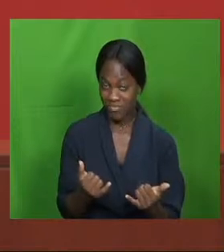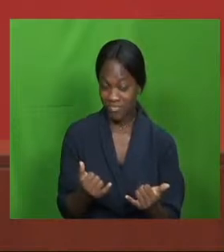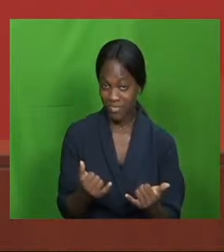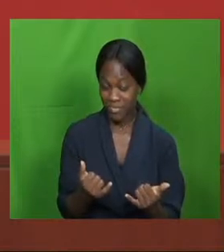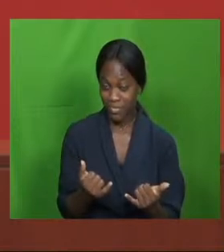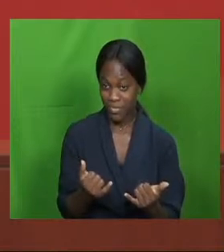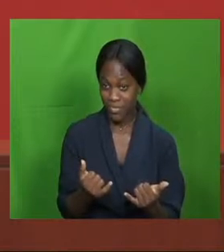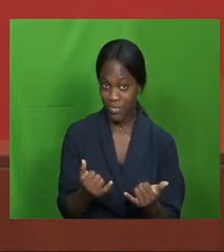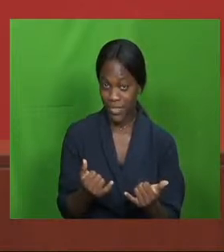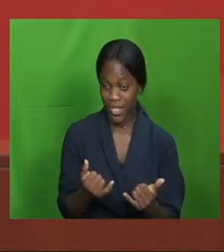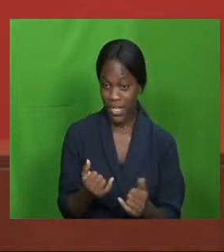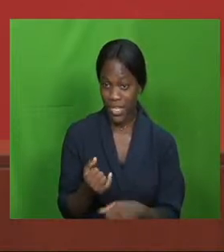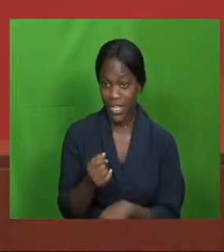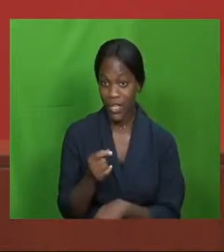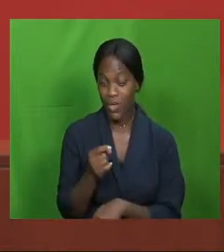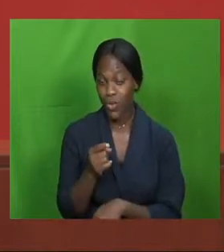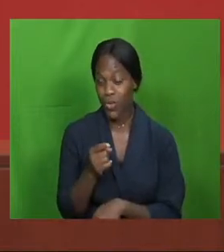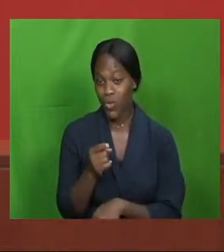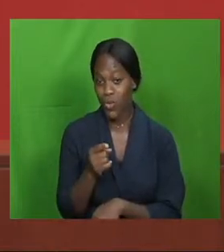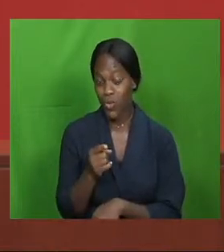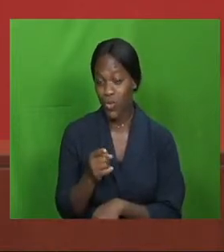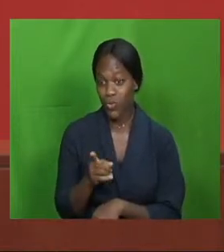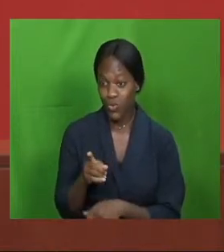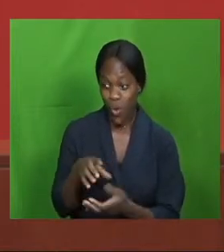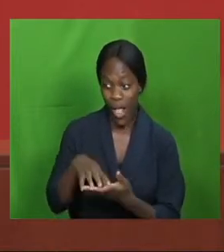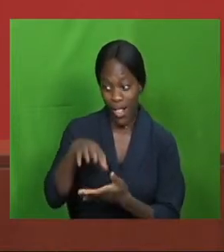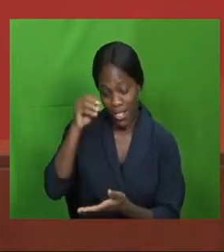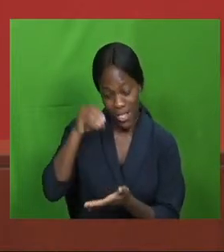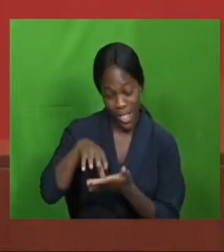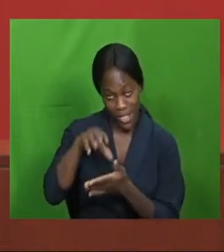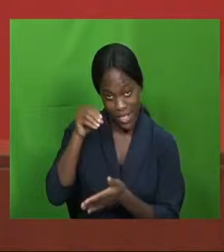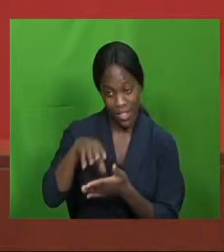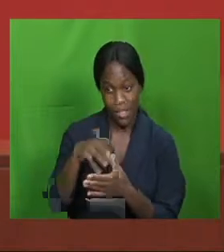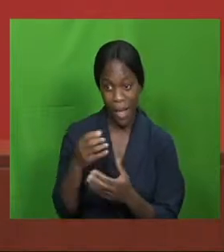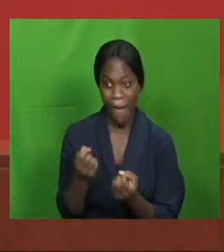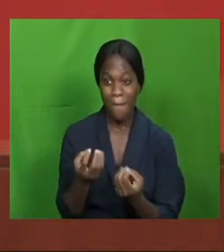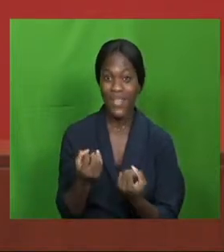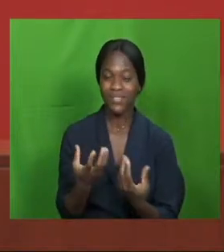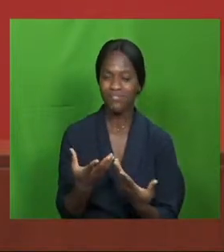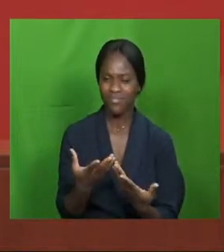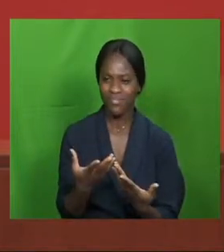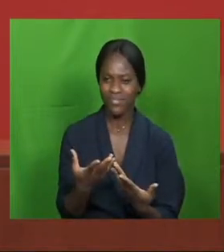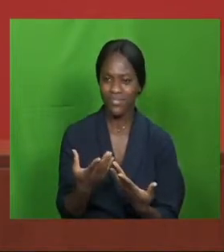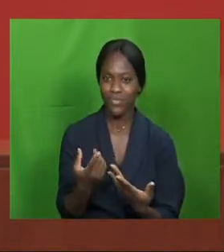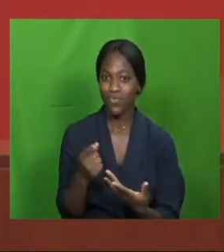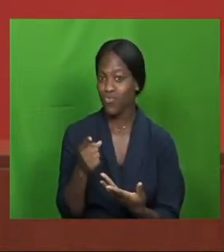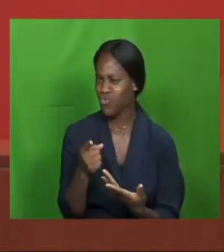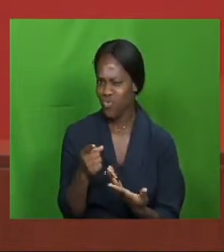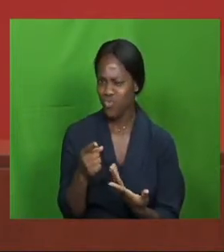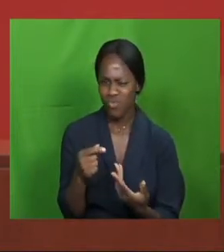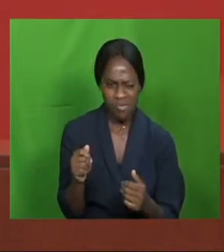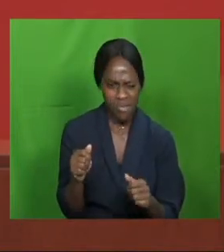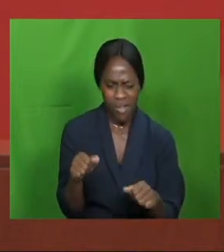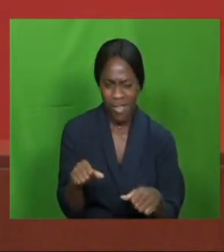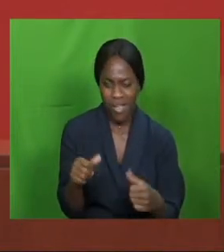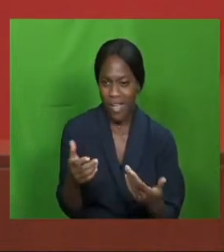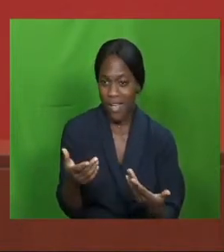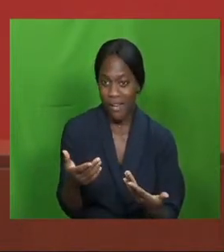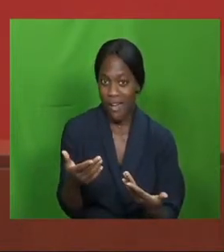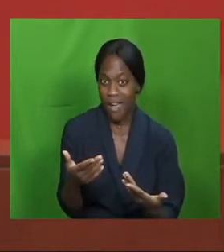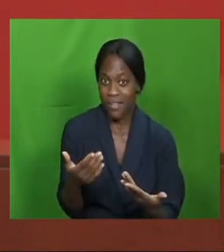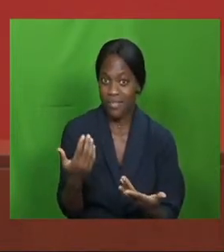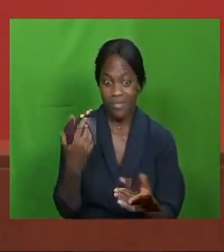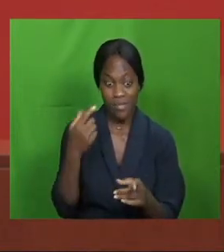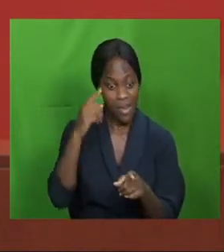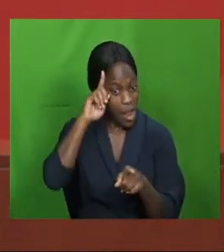now that you have learned so much, you are entitled to always disagree and